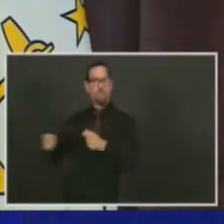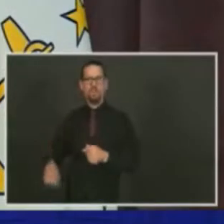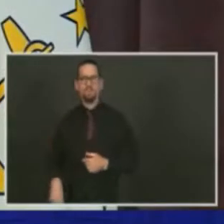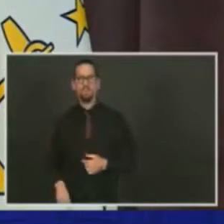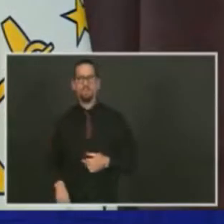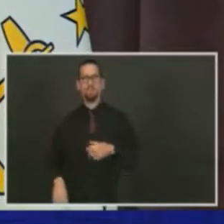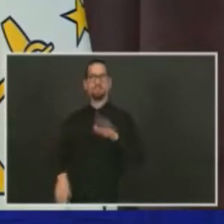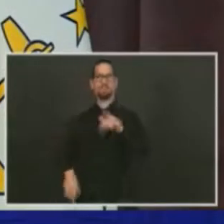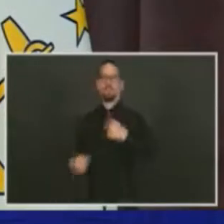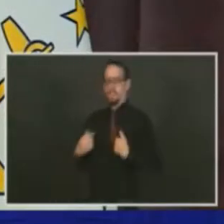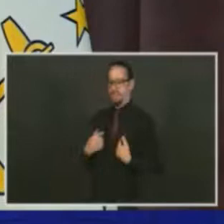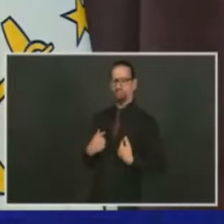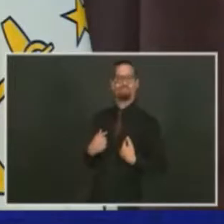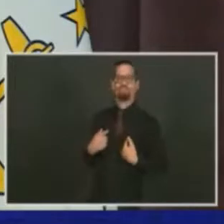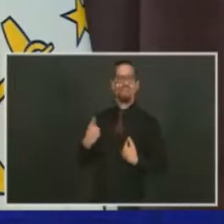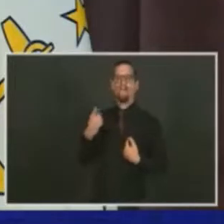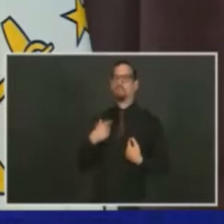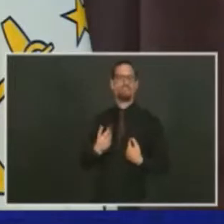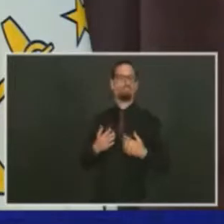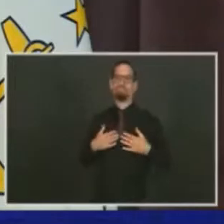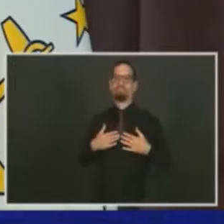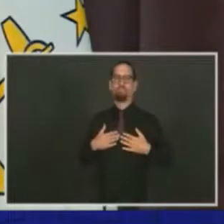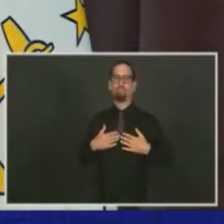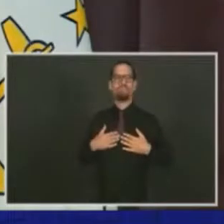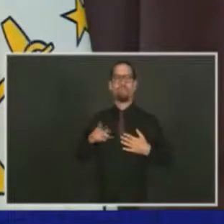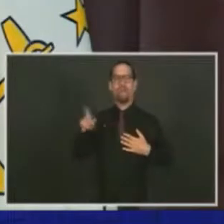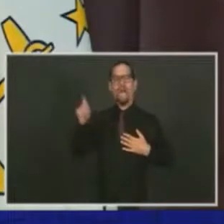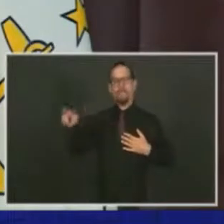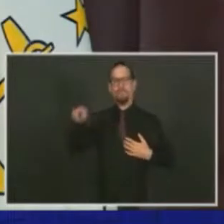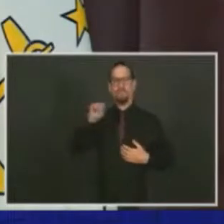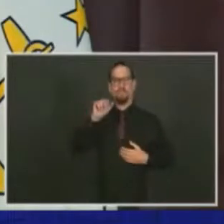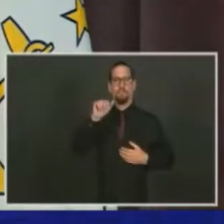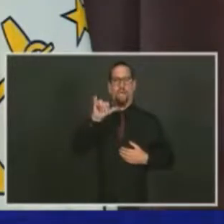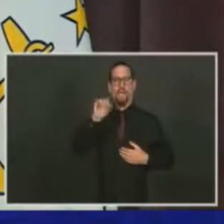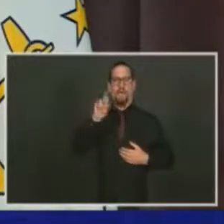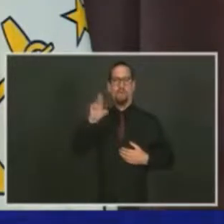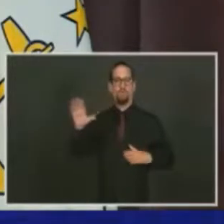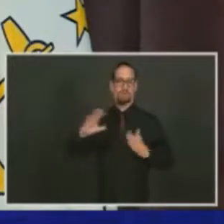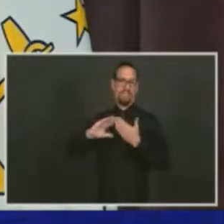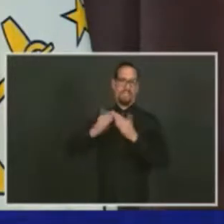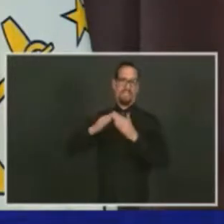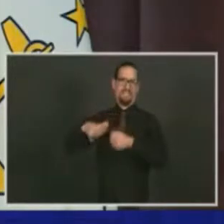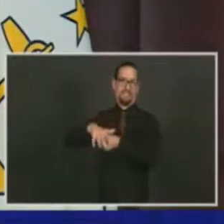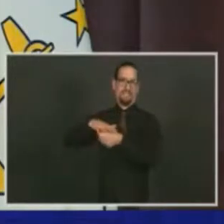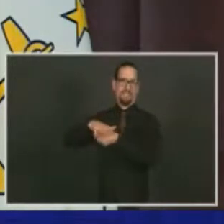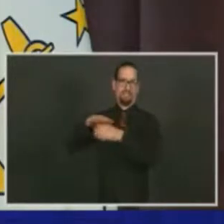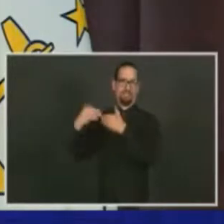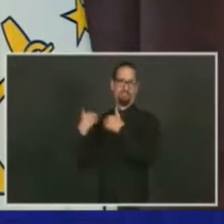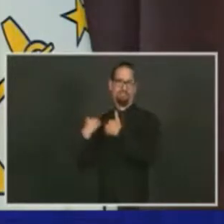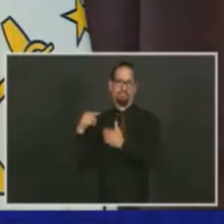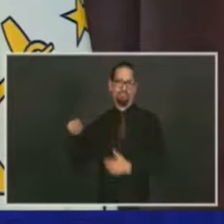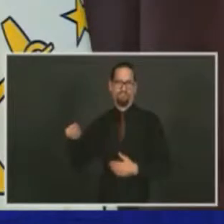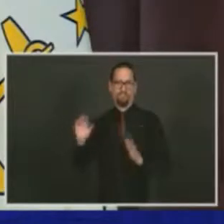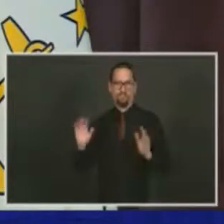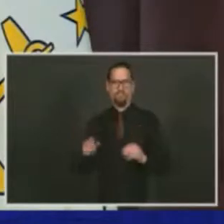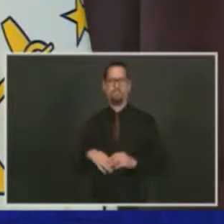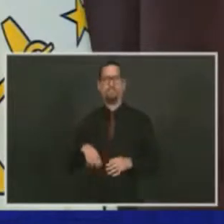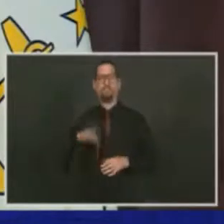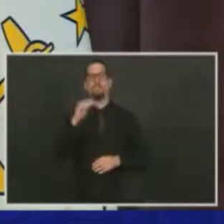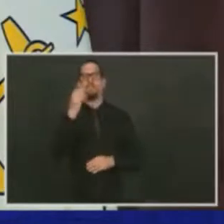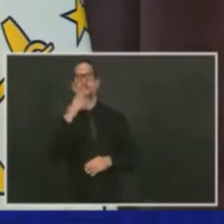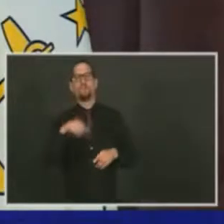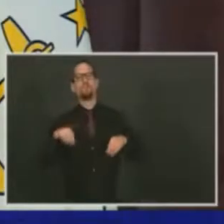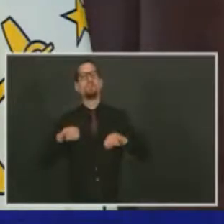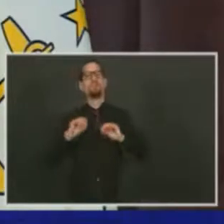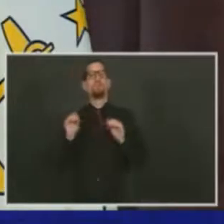plans he has in place. My position is there's no place for violence. Those who are planning it should rethink their plans. And